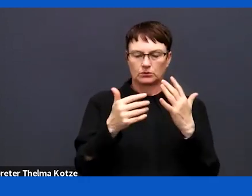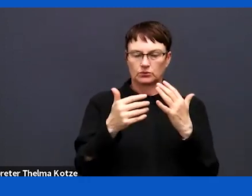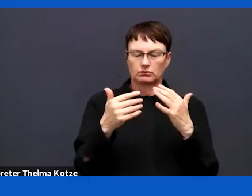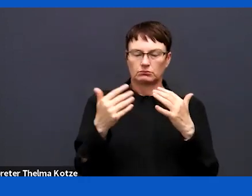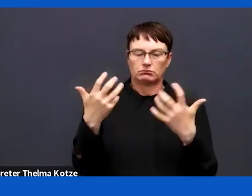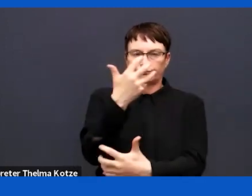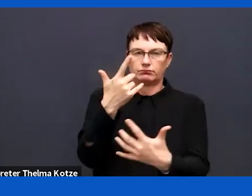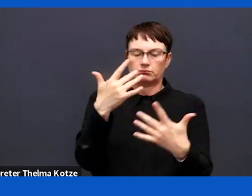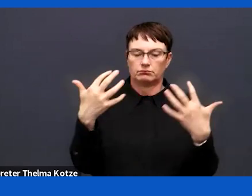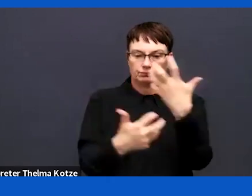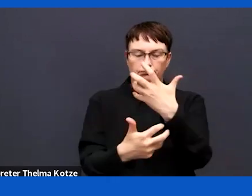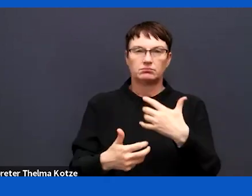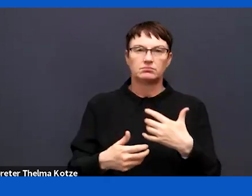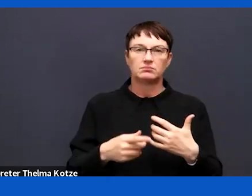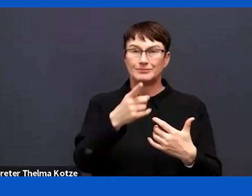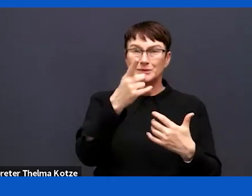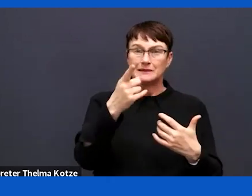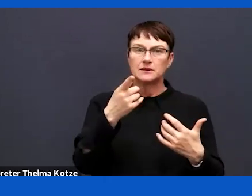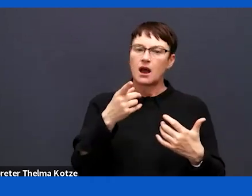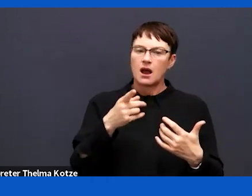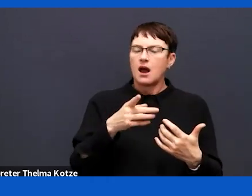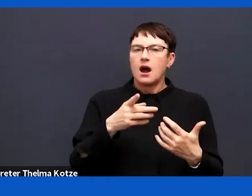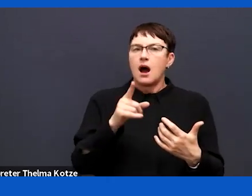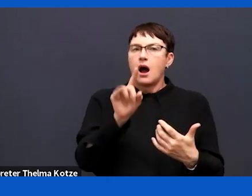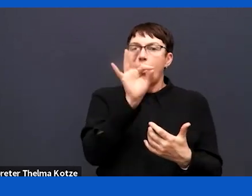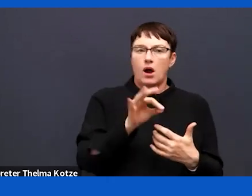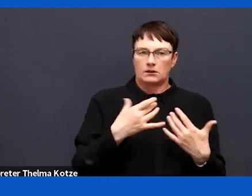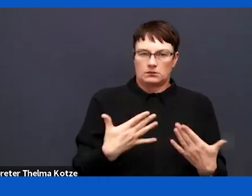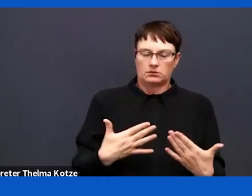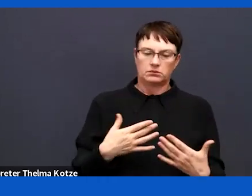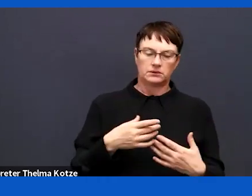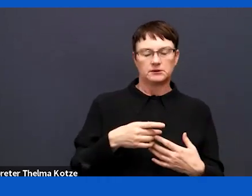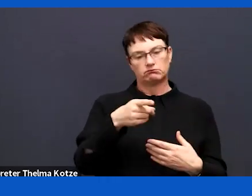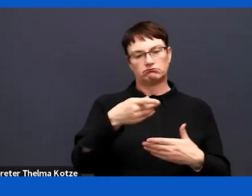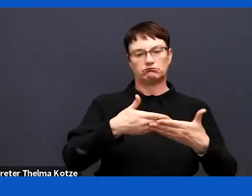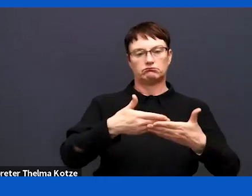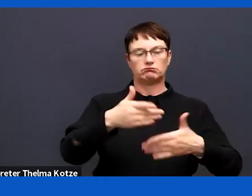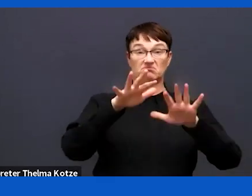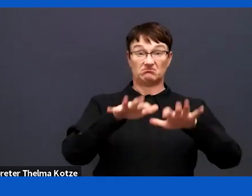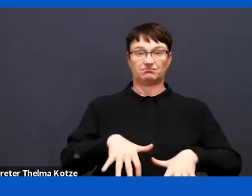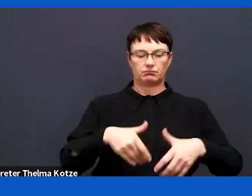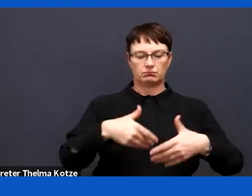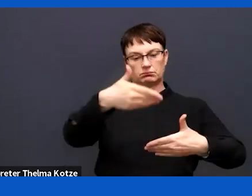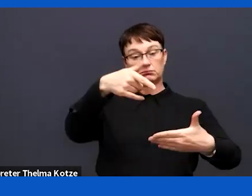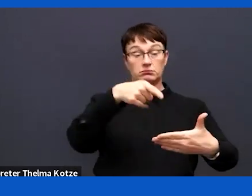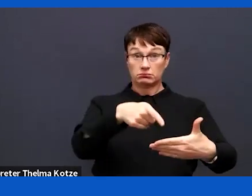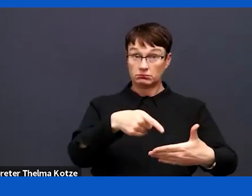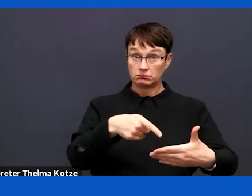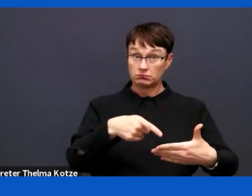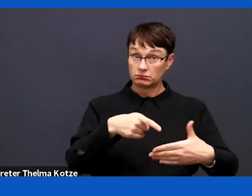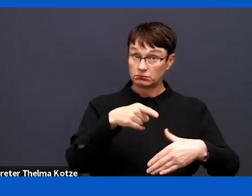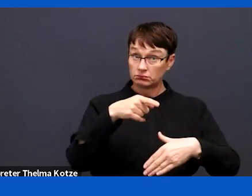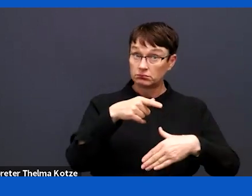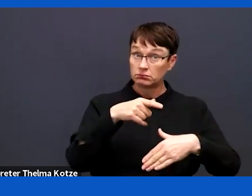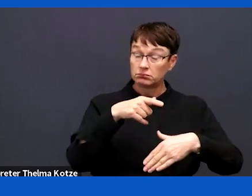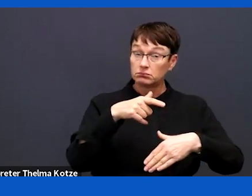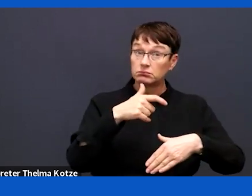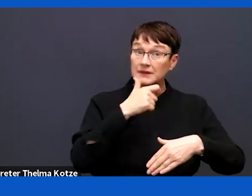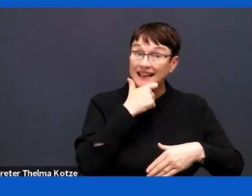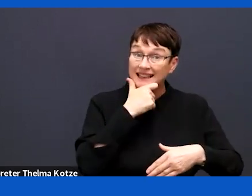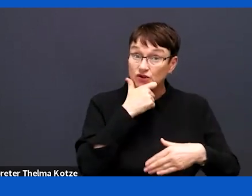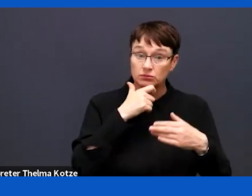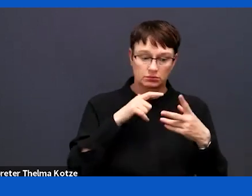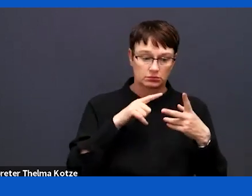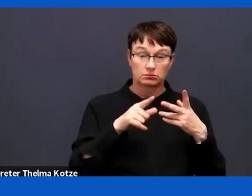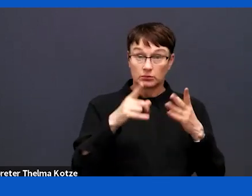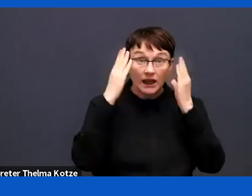this page is in English or in Dutch or in Swedish. That really isn't that complicated AI tech, and we've been